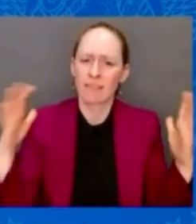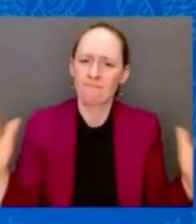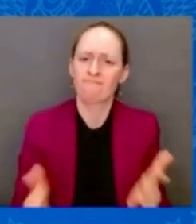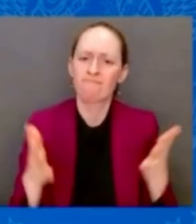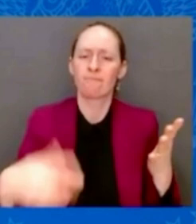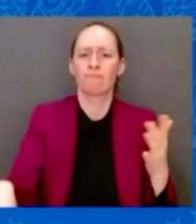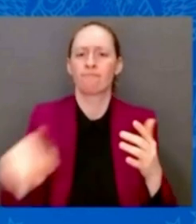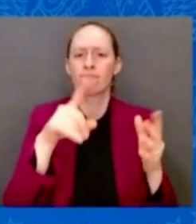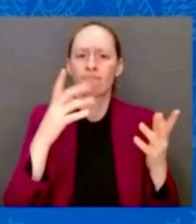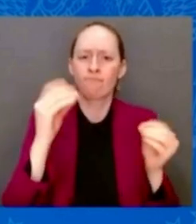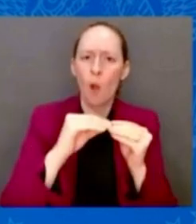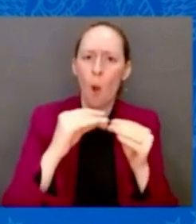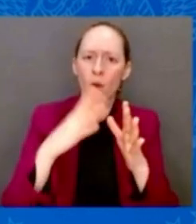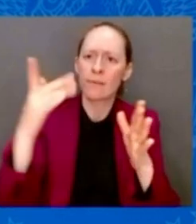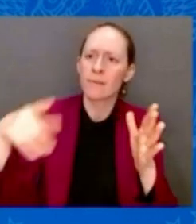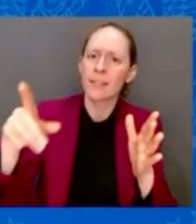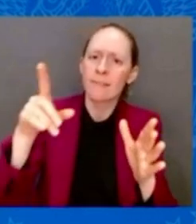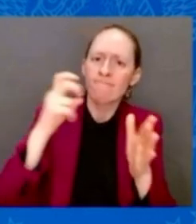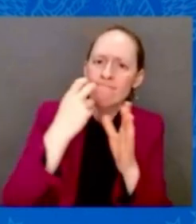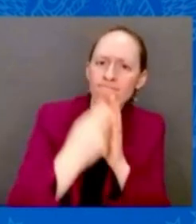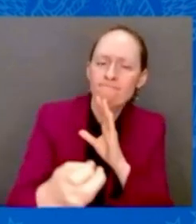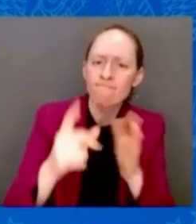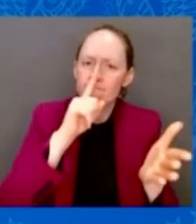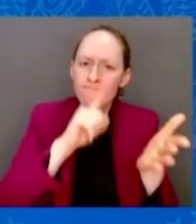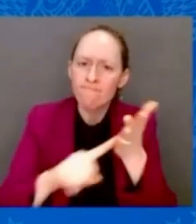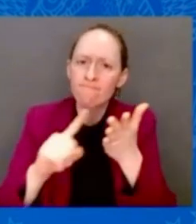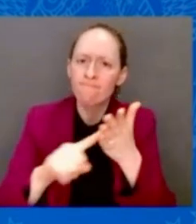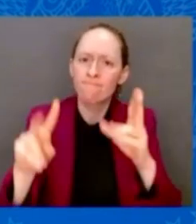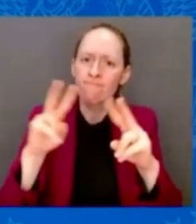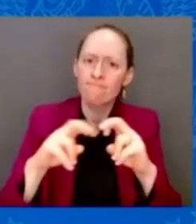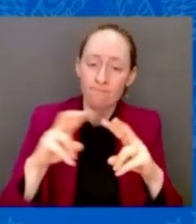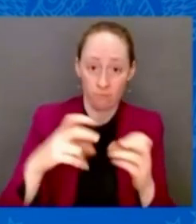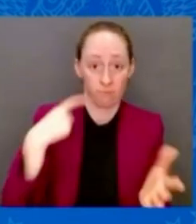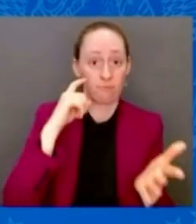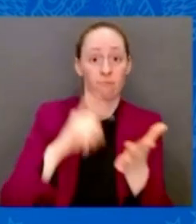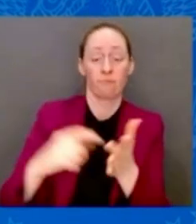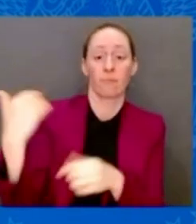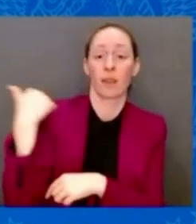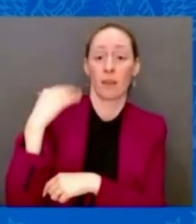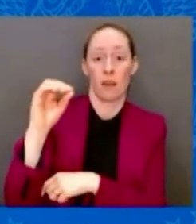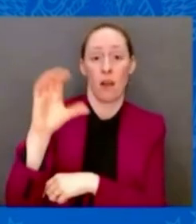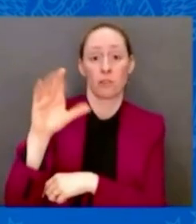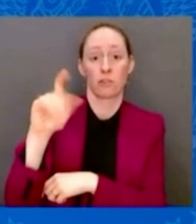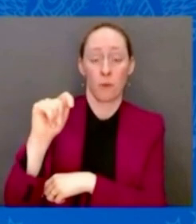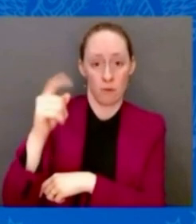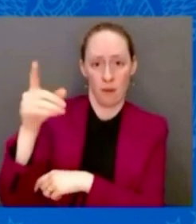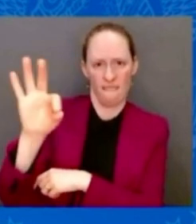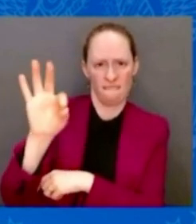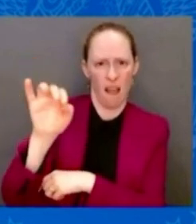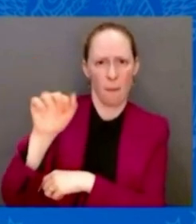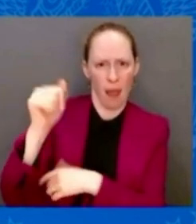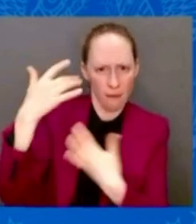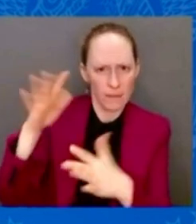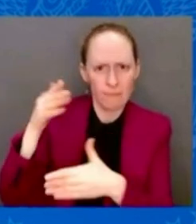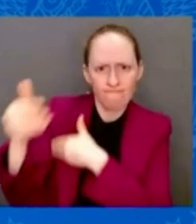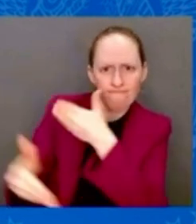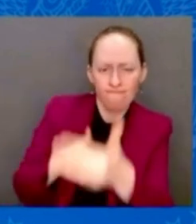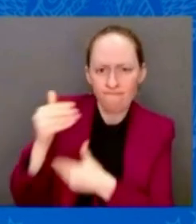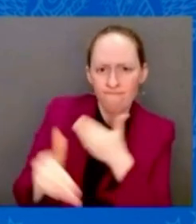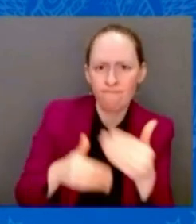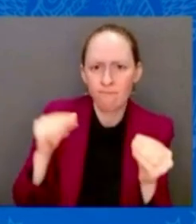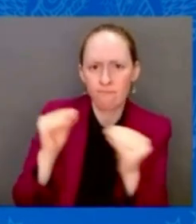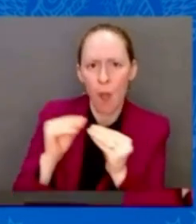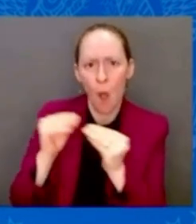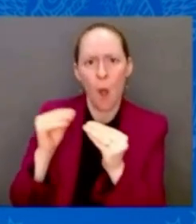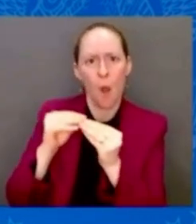October, FEMA has funded 400 more firefighting positions, bringing the total to 1,600. Because I know